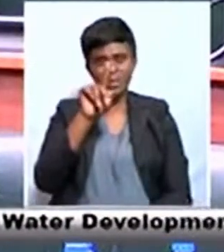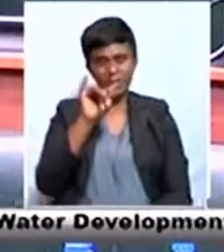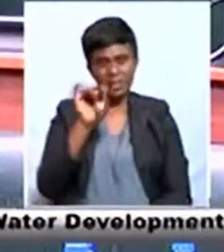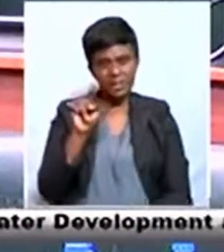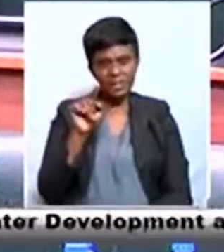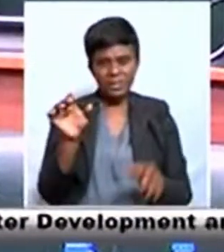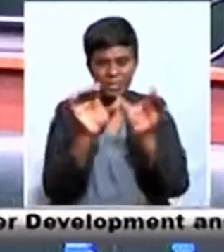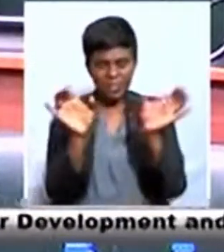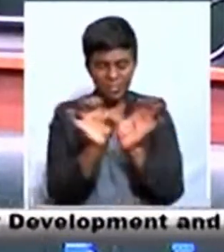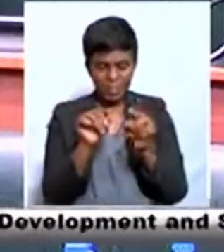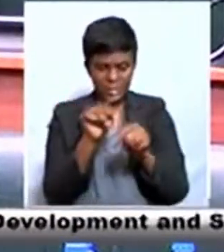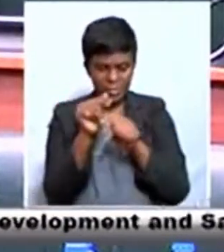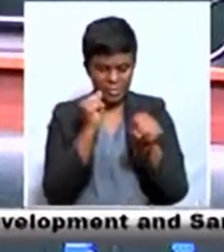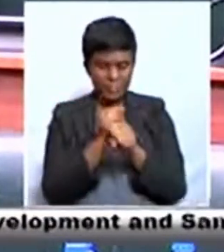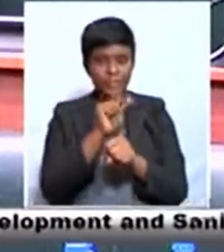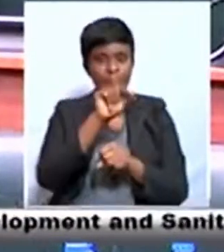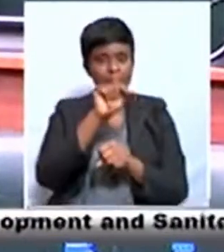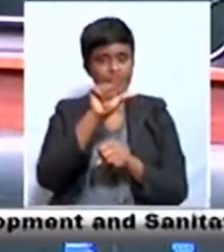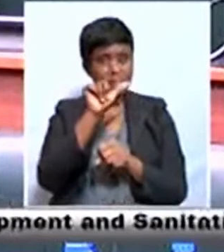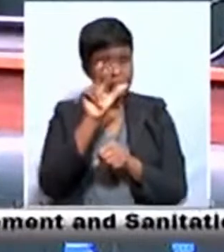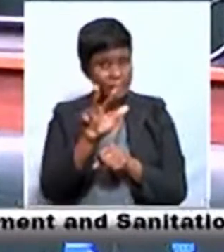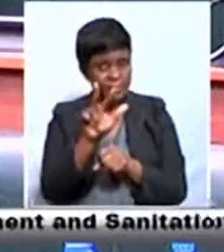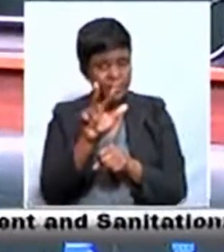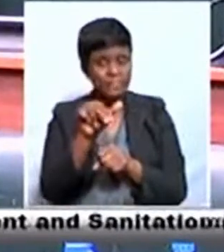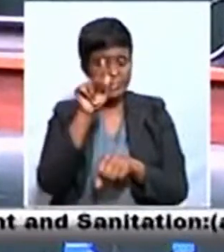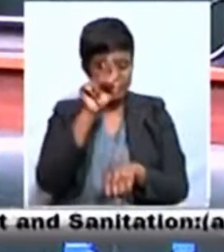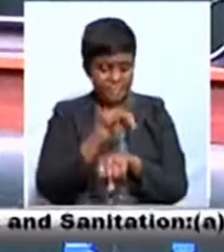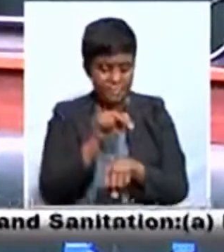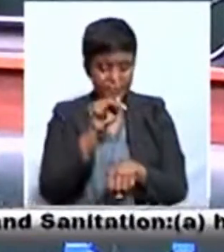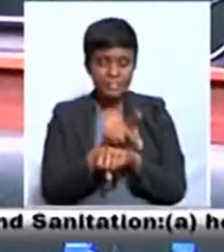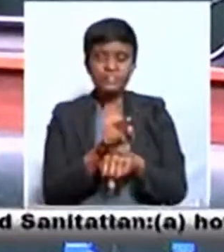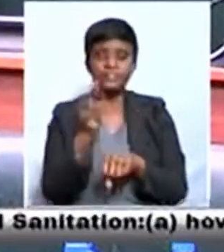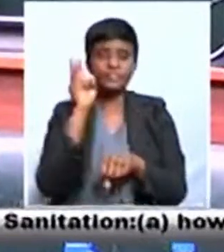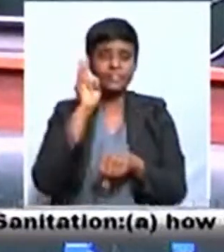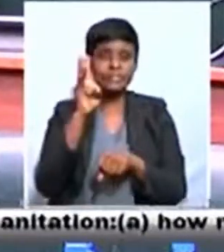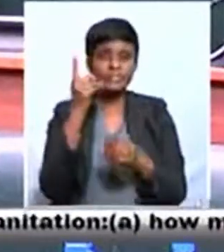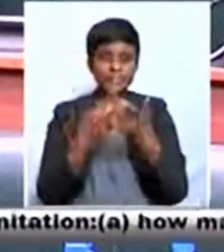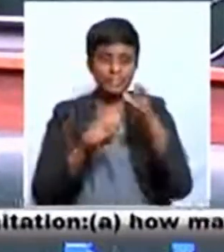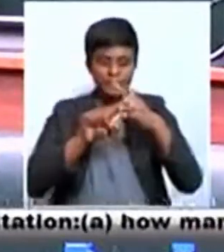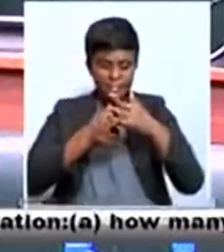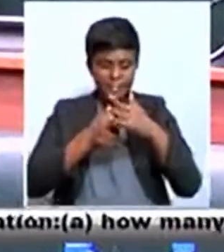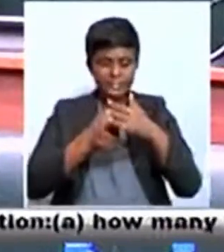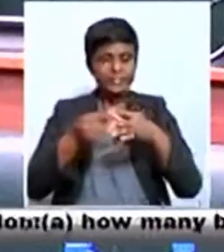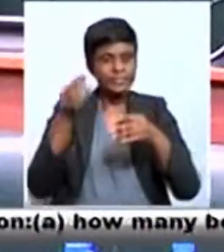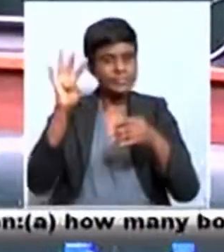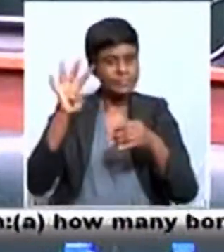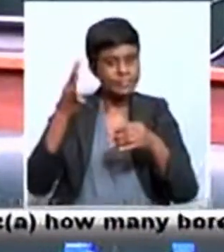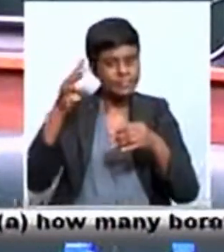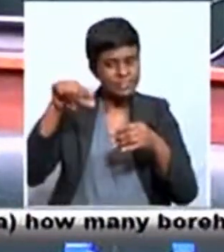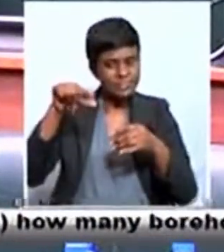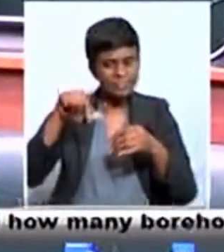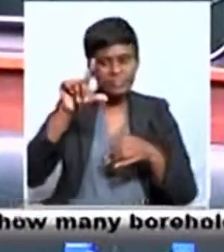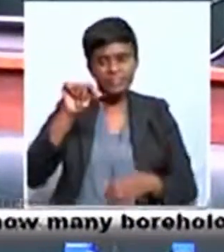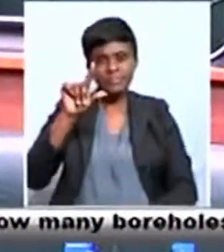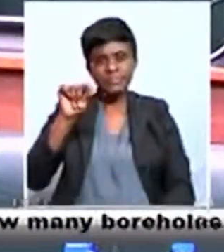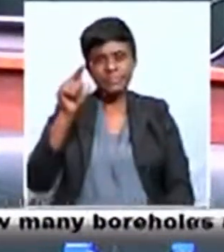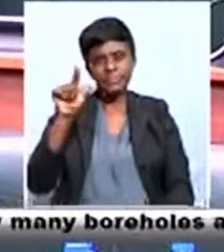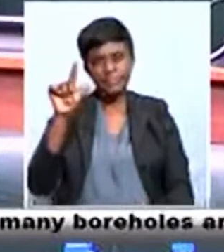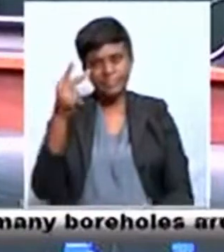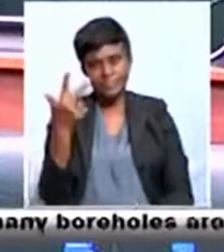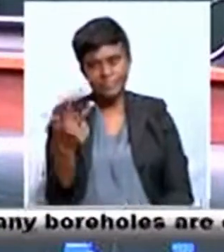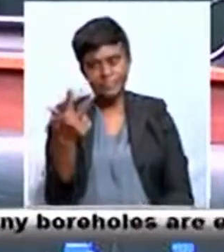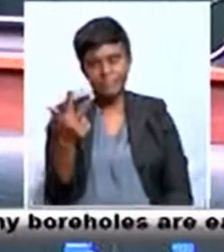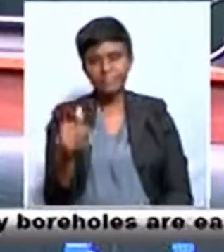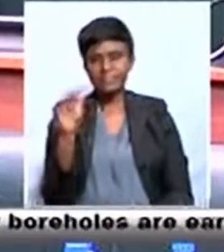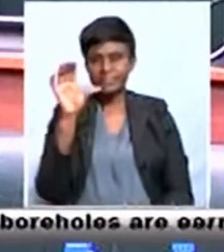year, 2023. B, the project will commence during the fourth quarter of 2023. C,